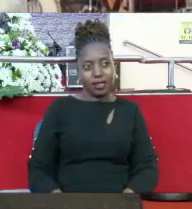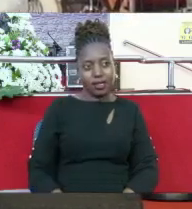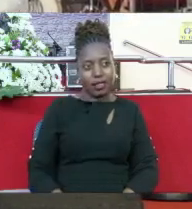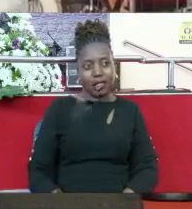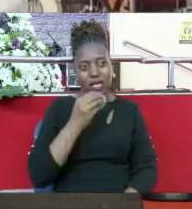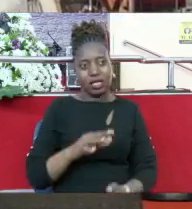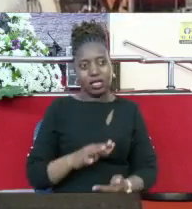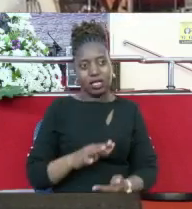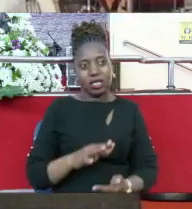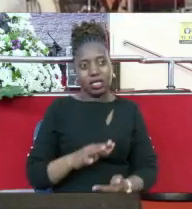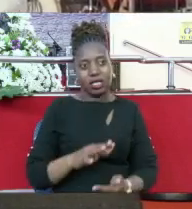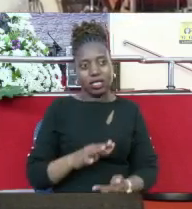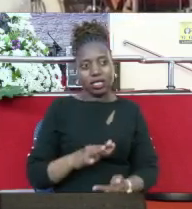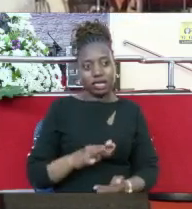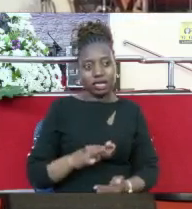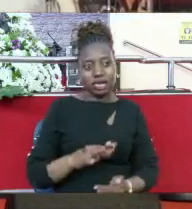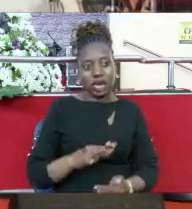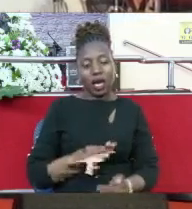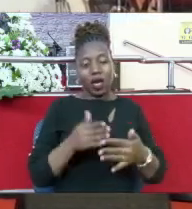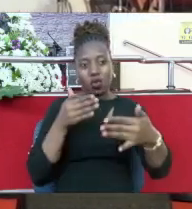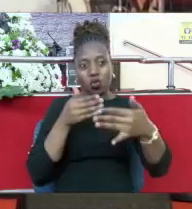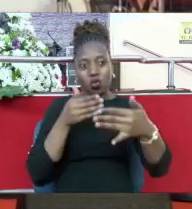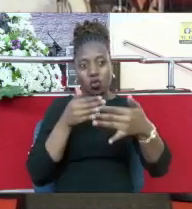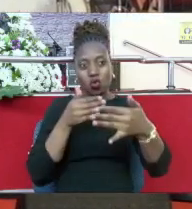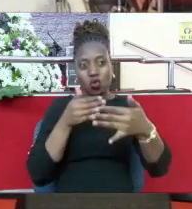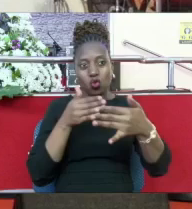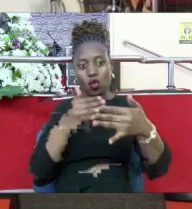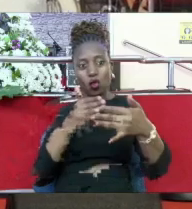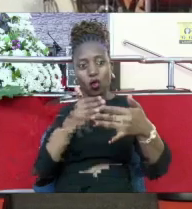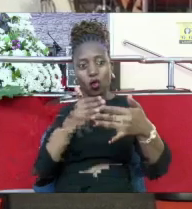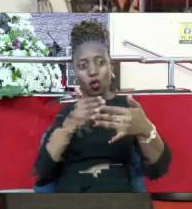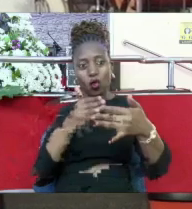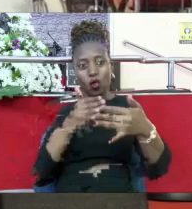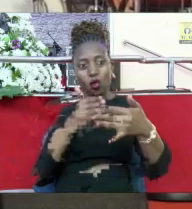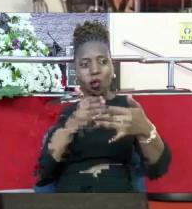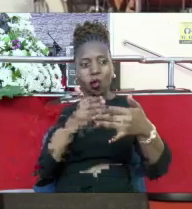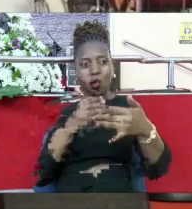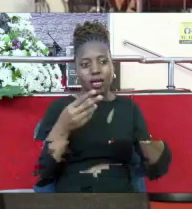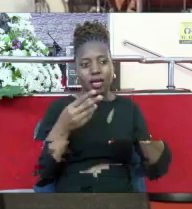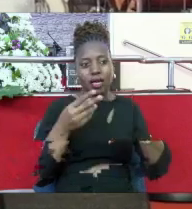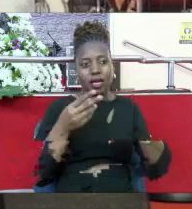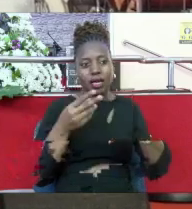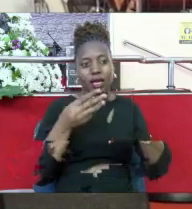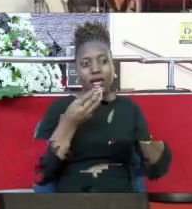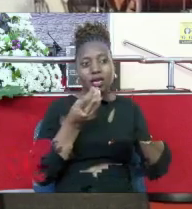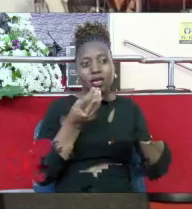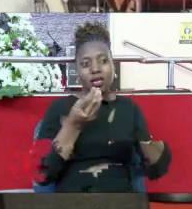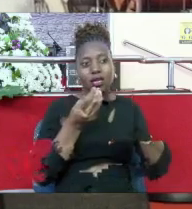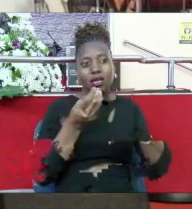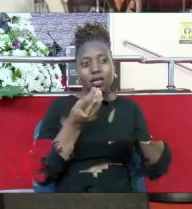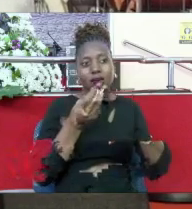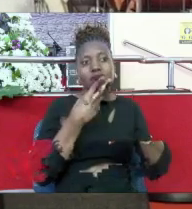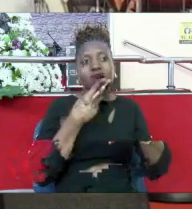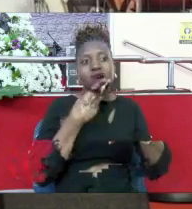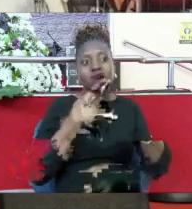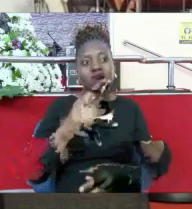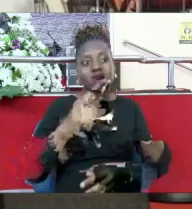salt, high sugar, high fat intake, over frying